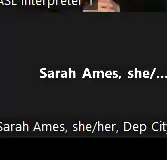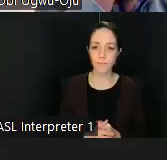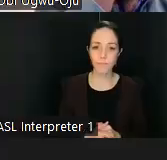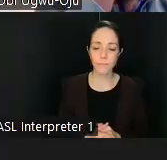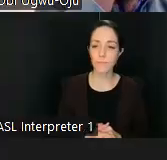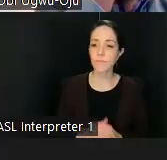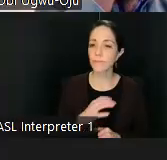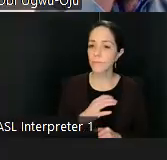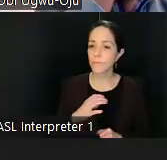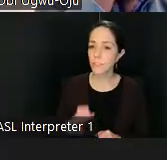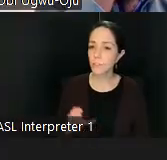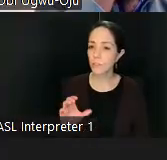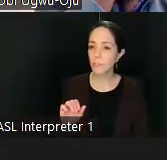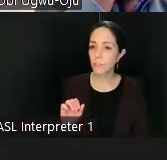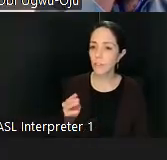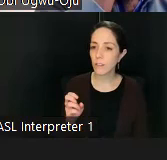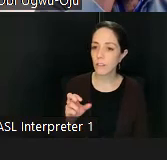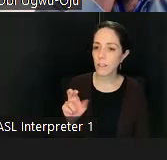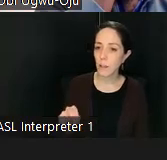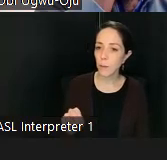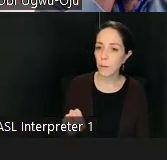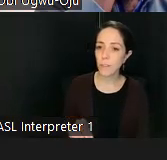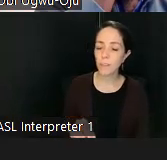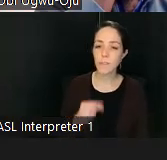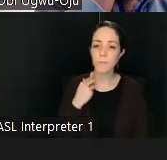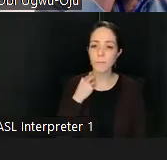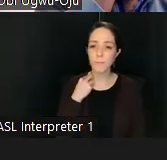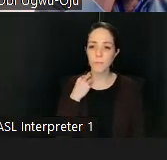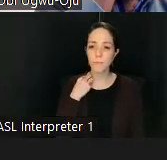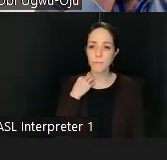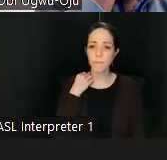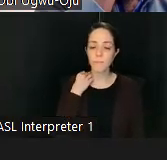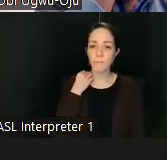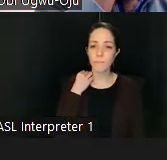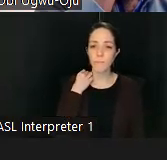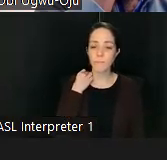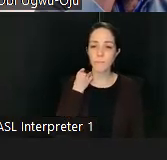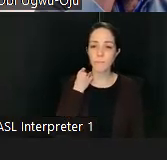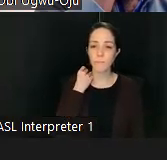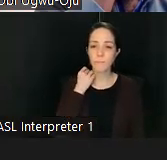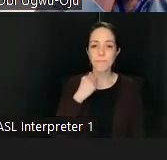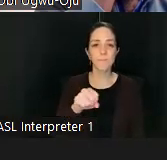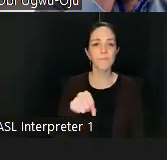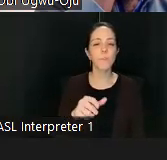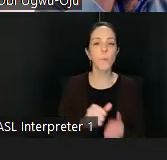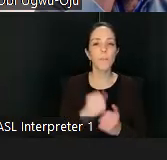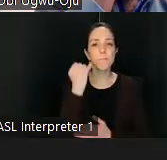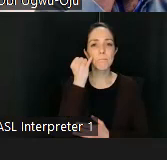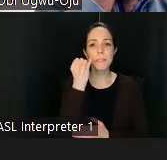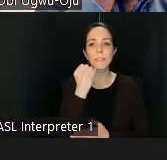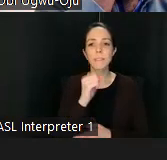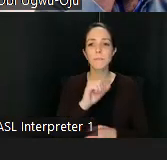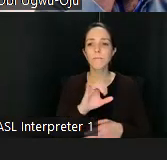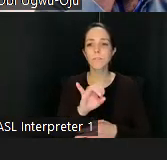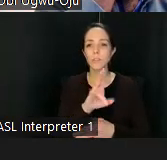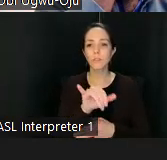Commissioner Cameron. Yeah, I wanted to, with the idea of jury duty getting paid kind of